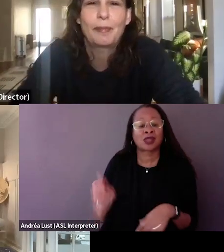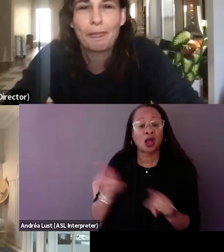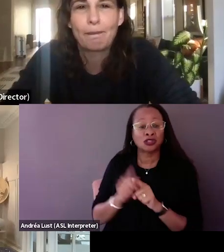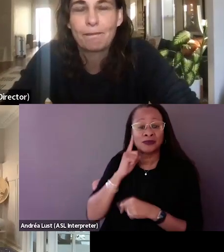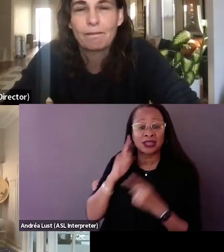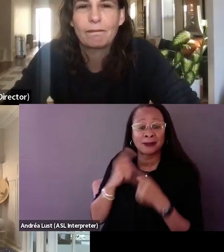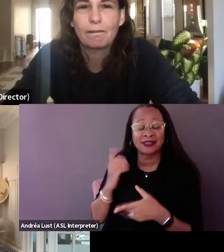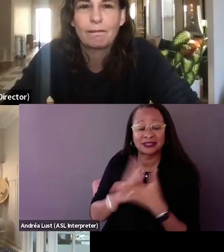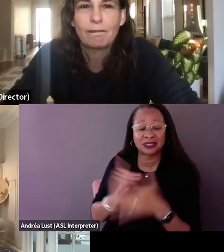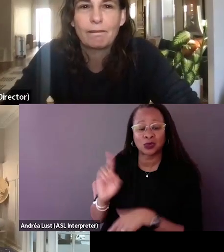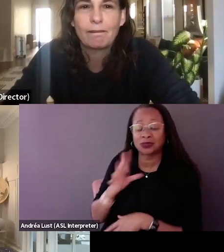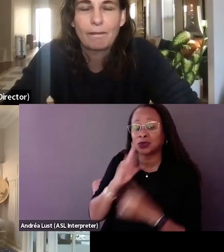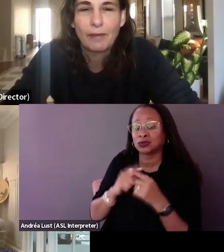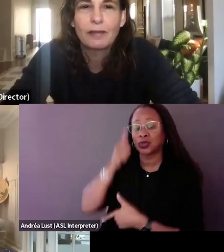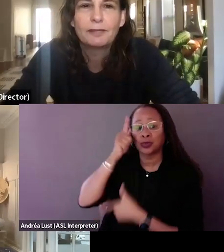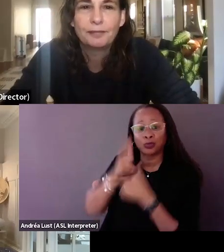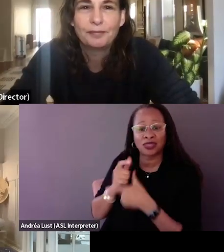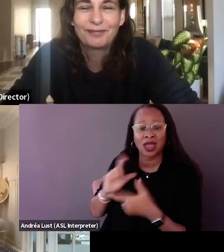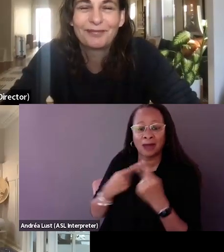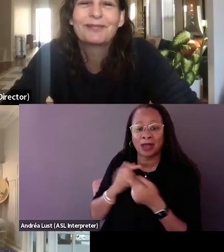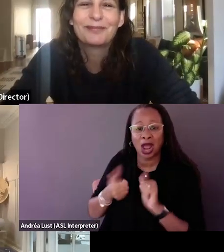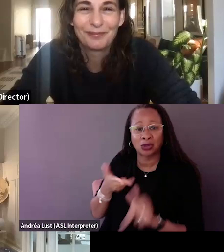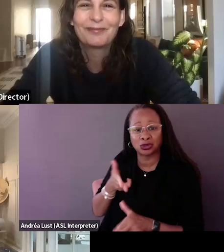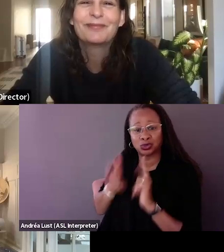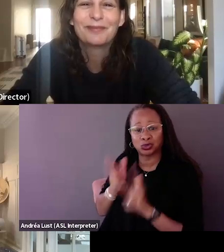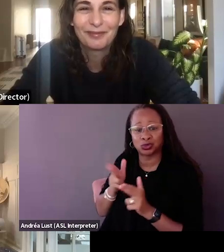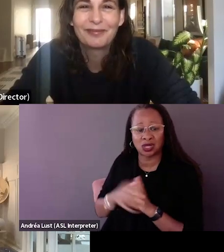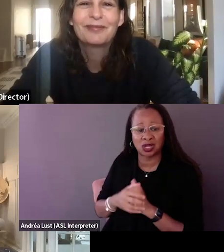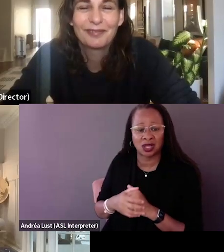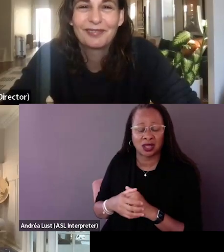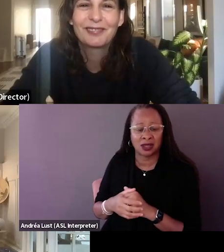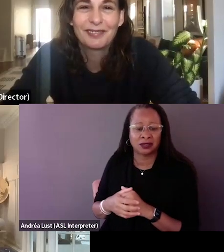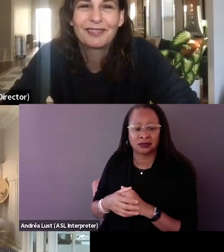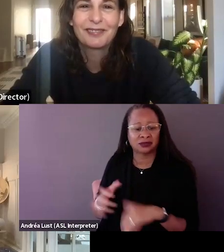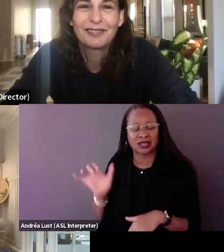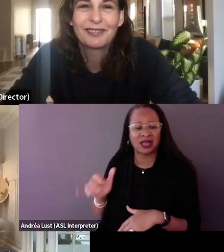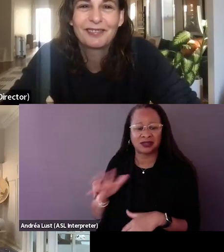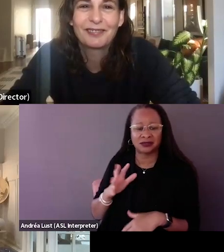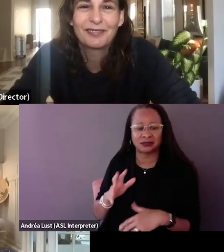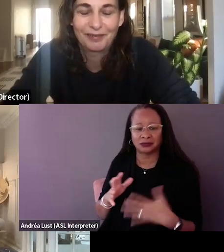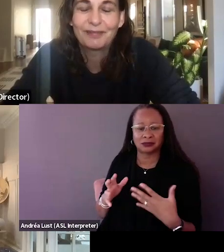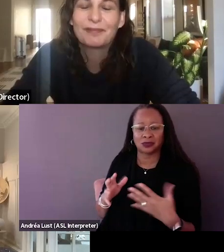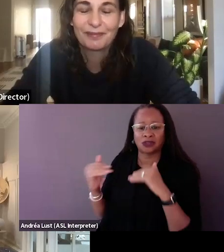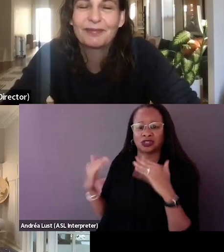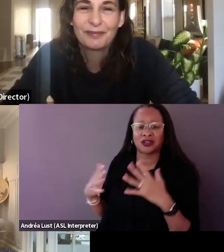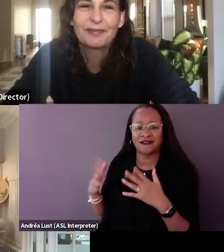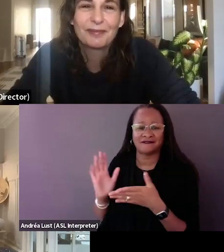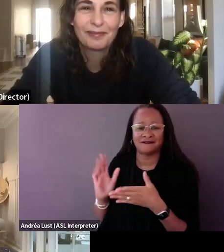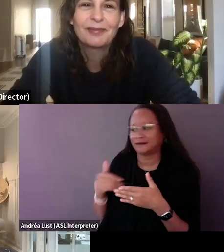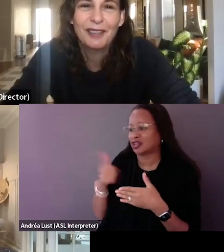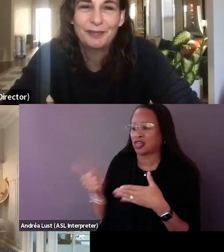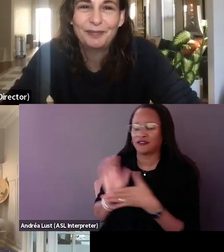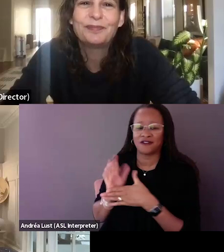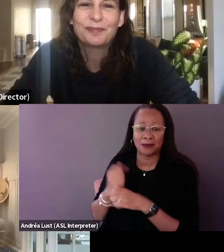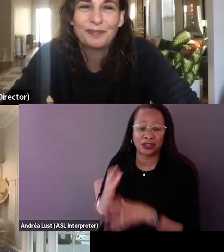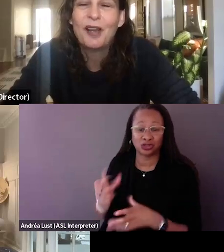like talking to the brother about how to shoot, and I'm thinking like, oh, it's like you're watching a fellow filmmaker in a way, right? I mean, did you